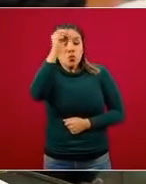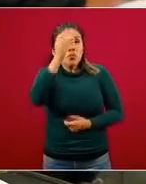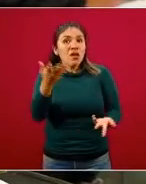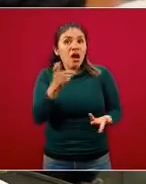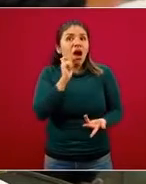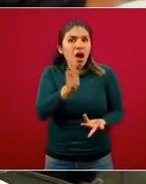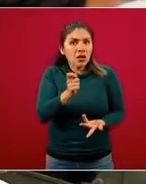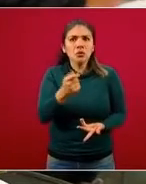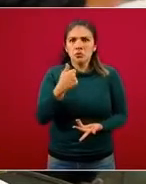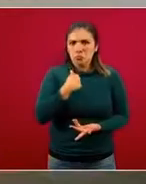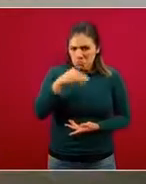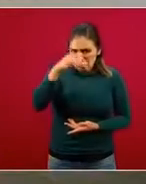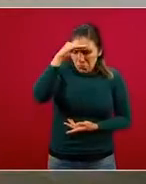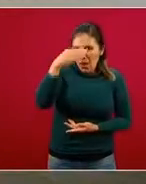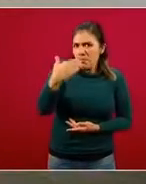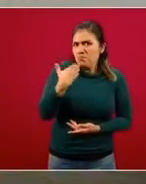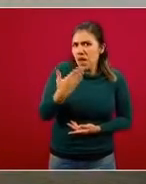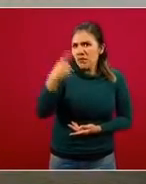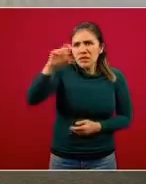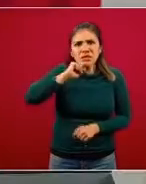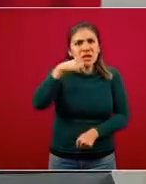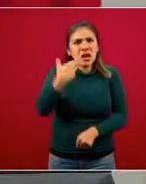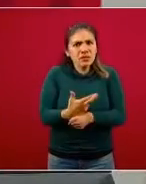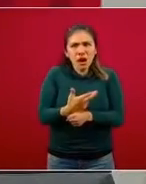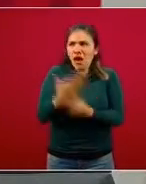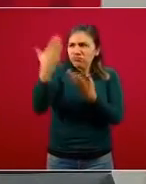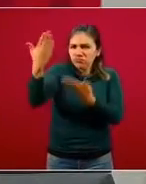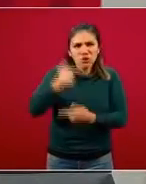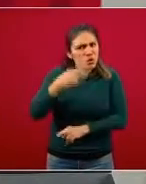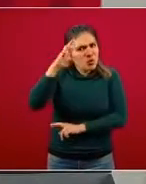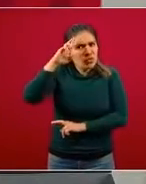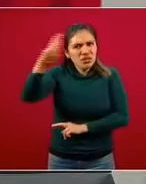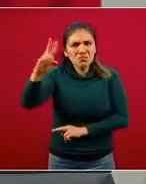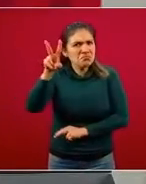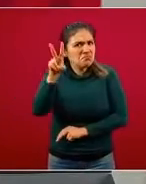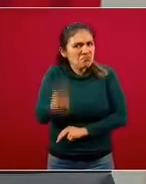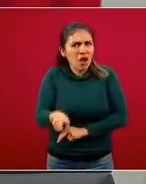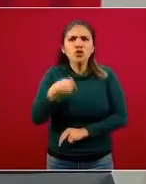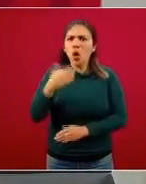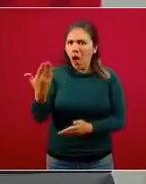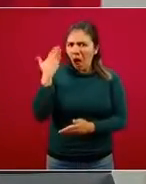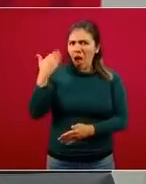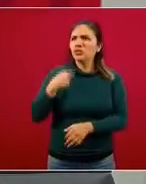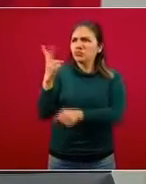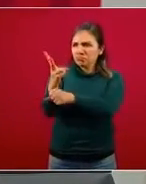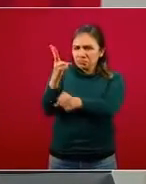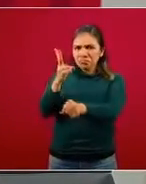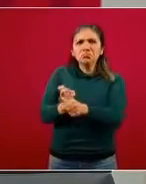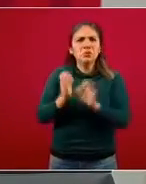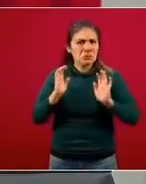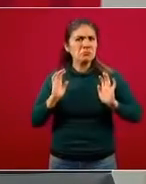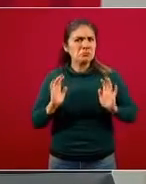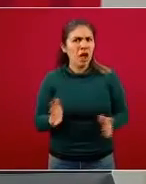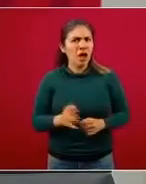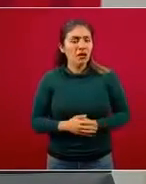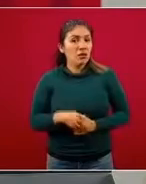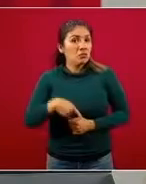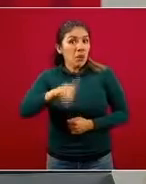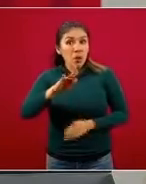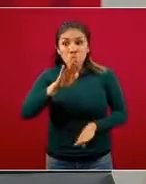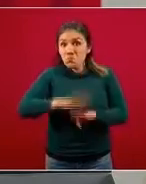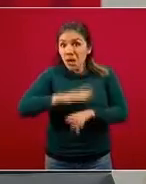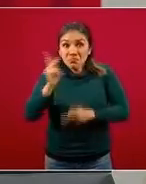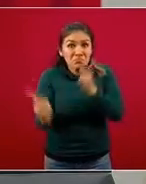question? Oh, so I should give you my opinion that the governor of the Secretary of Health of